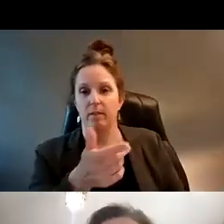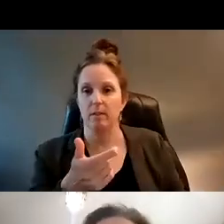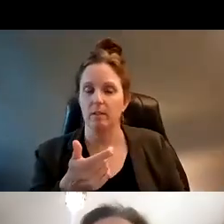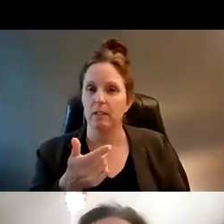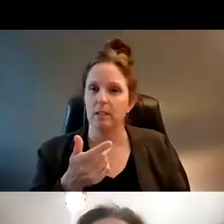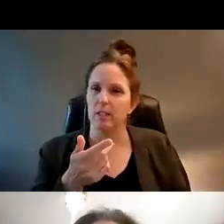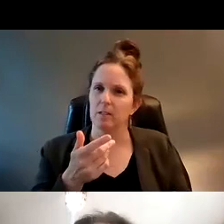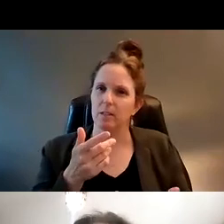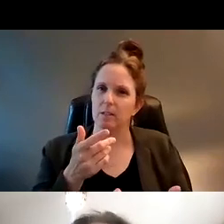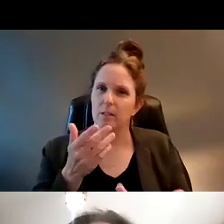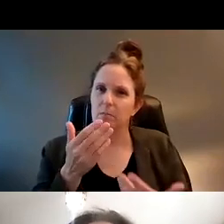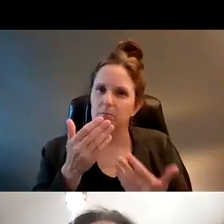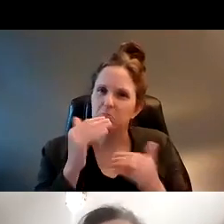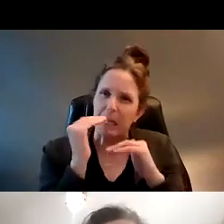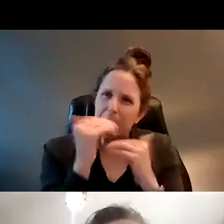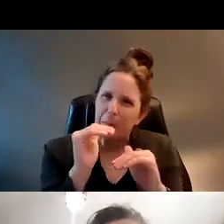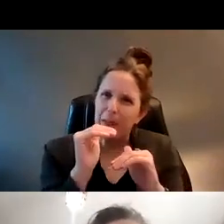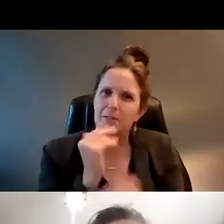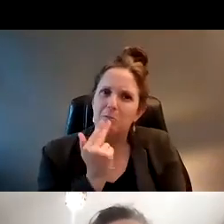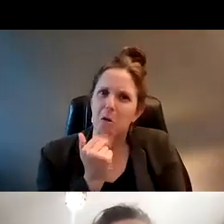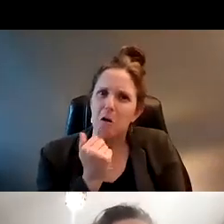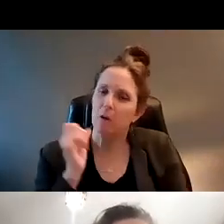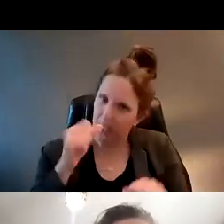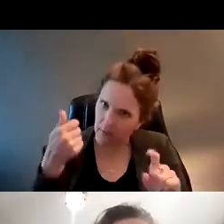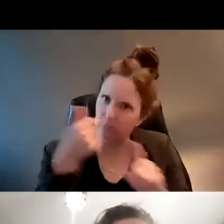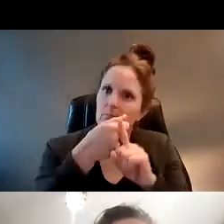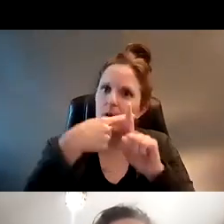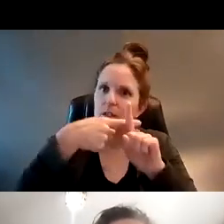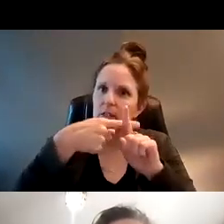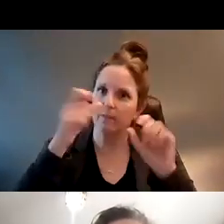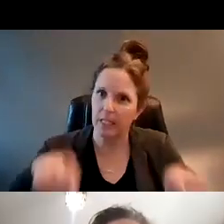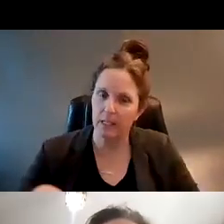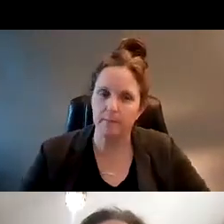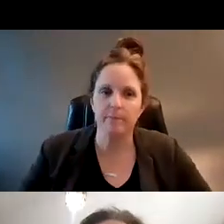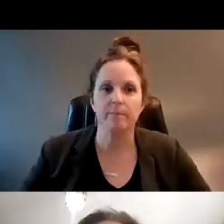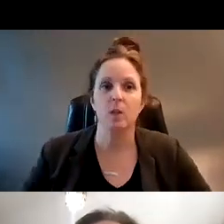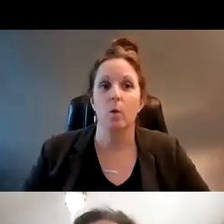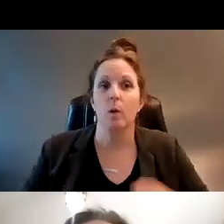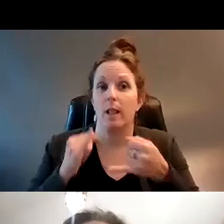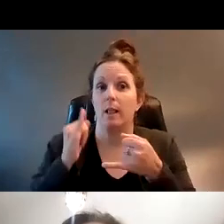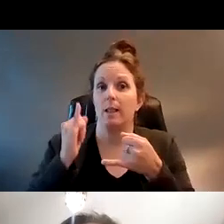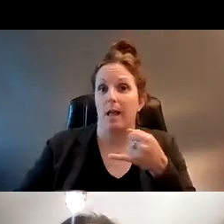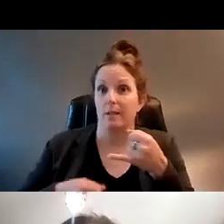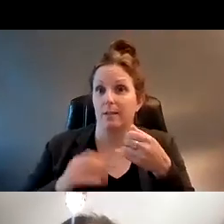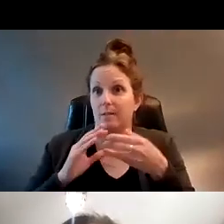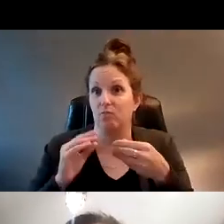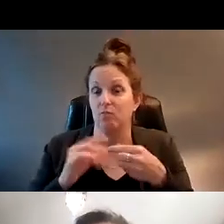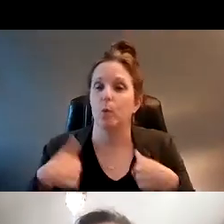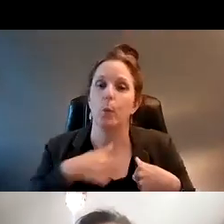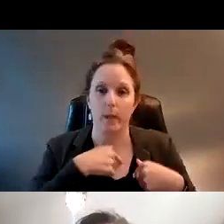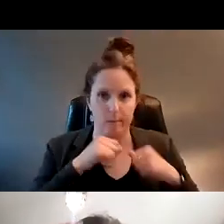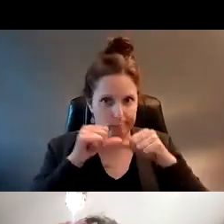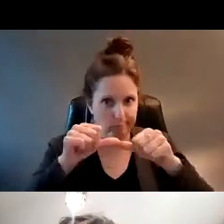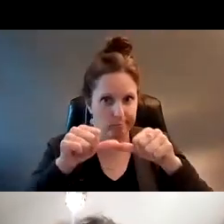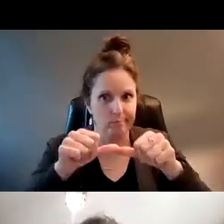can actually make, you know, a difference. And so I'll just end by mentioning that we are continuing this work, and we have this